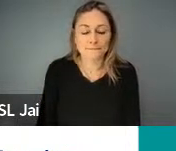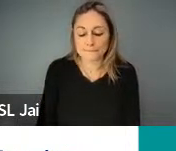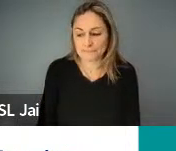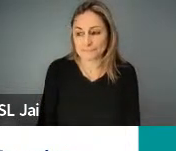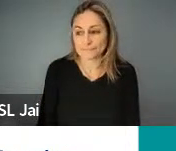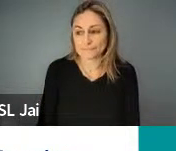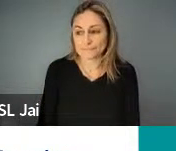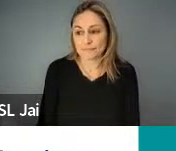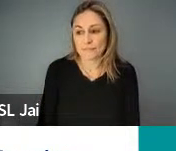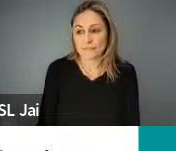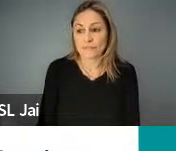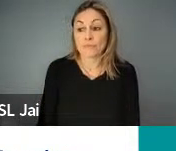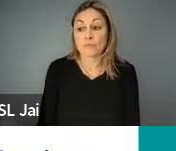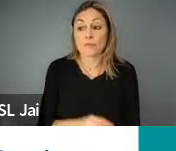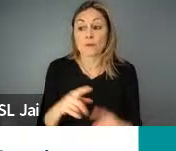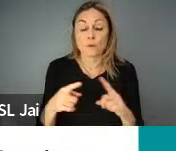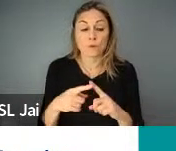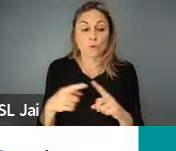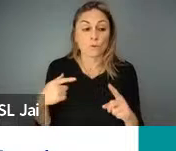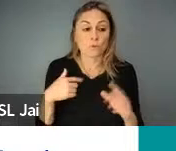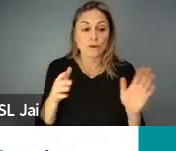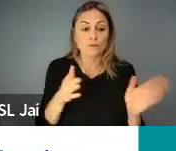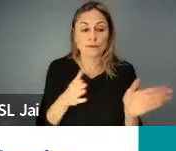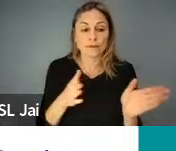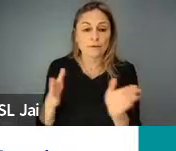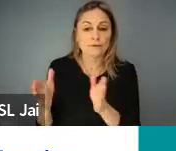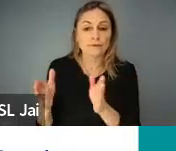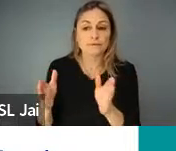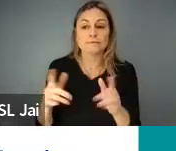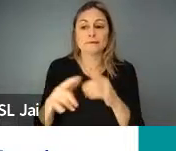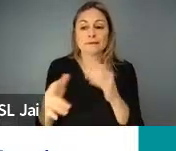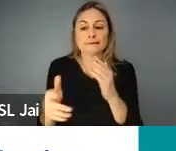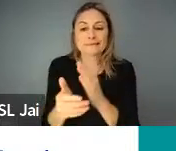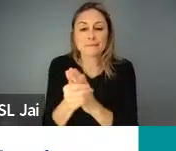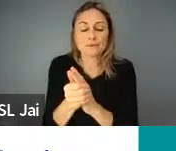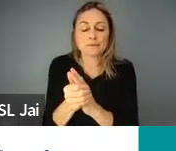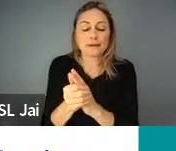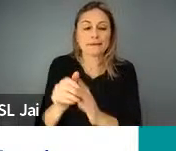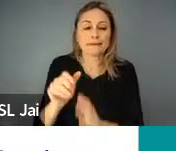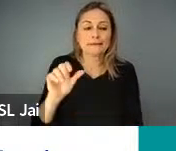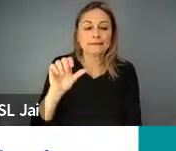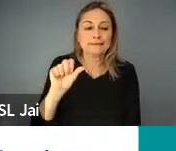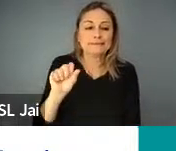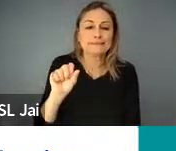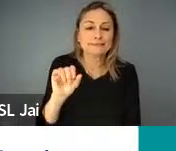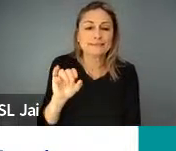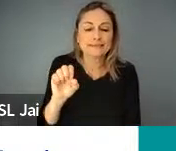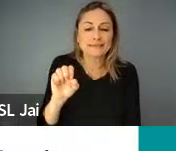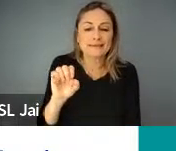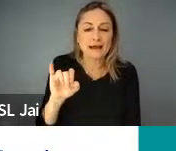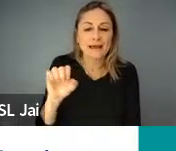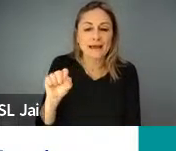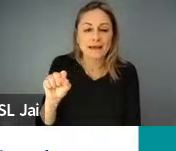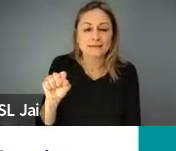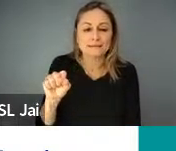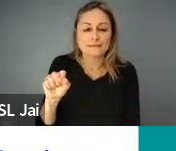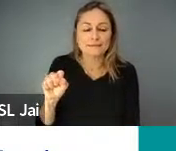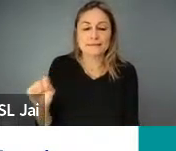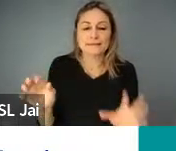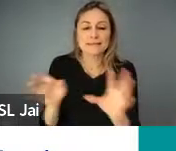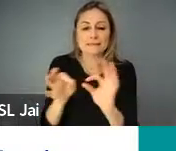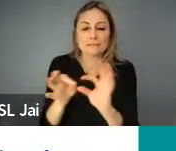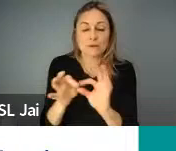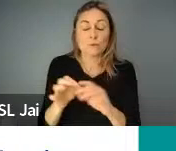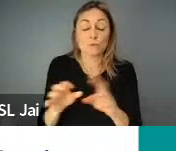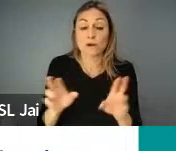When we move into preparing a supplemental environmental impact statement, we are going to be preparing